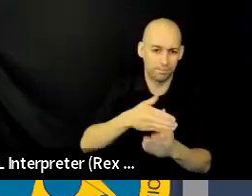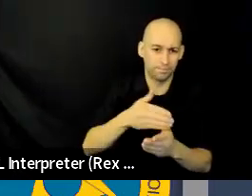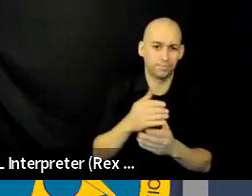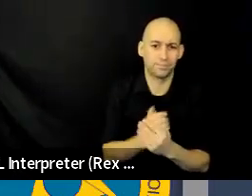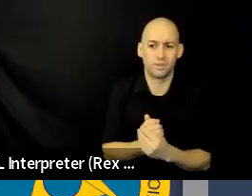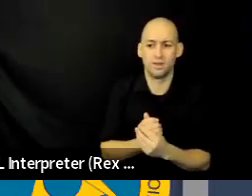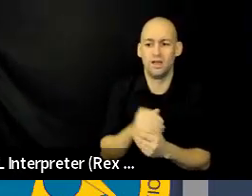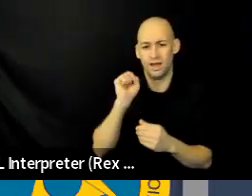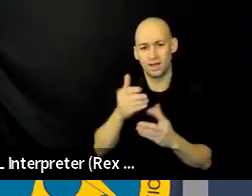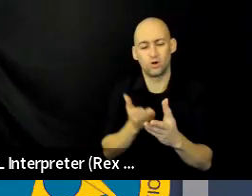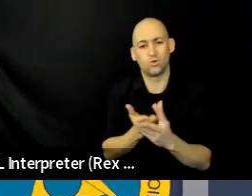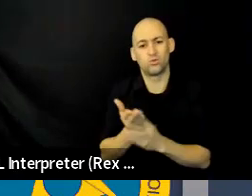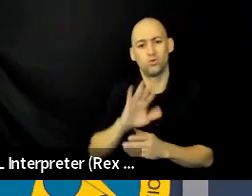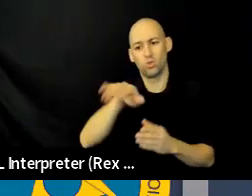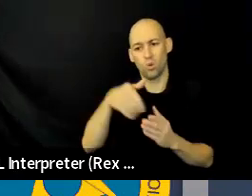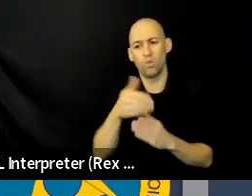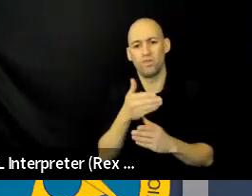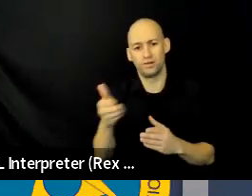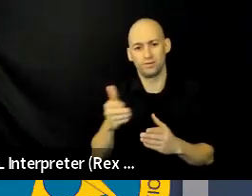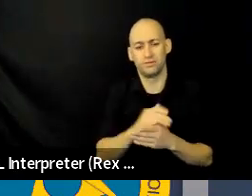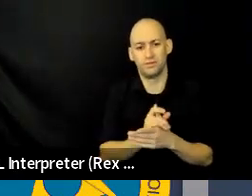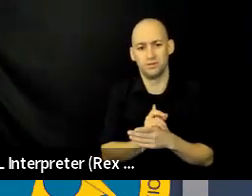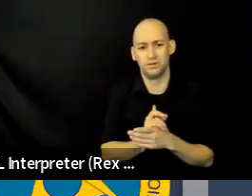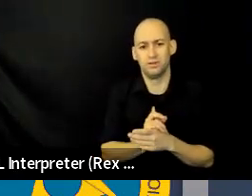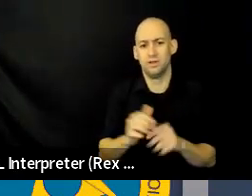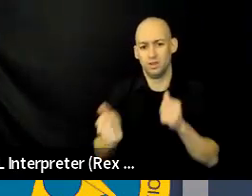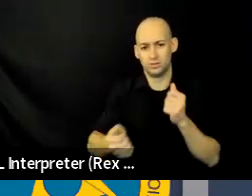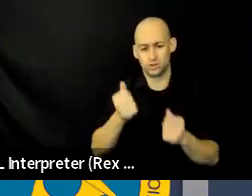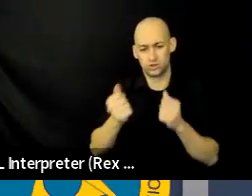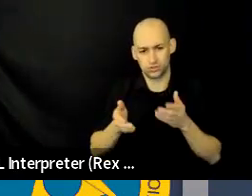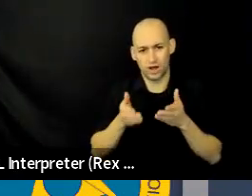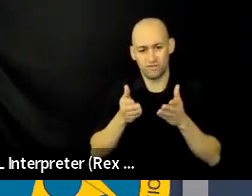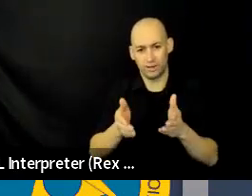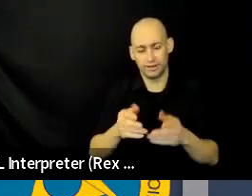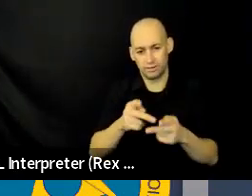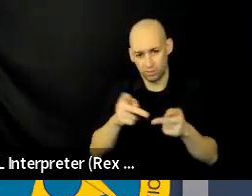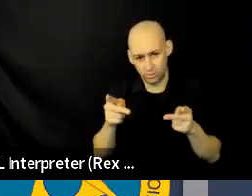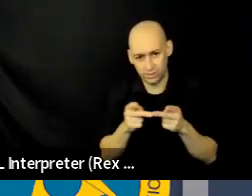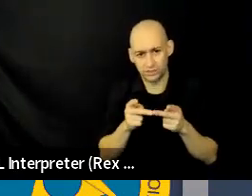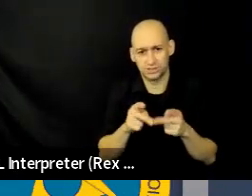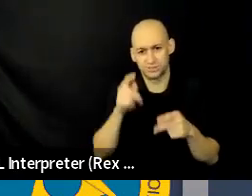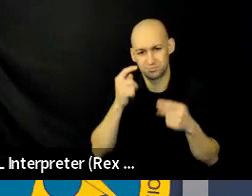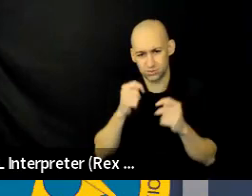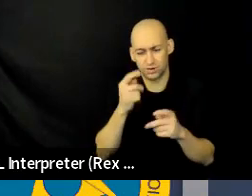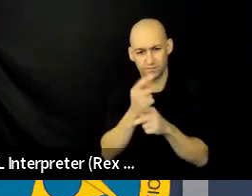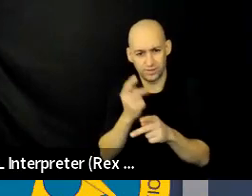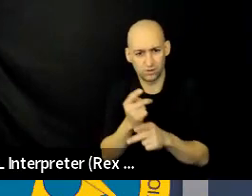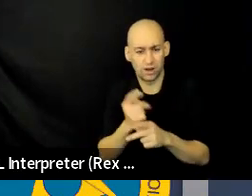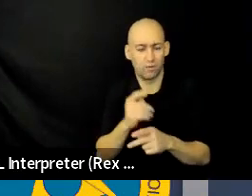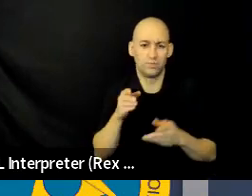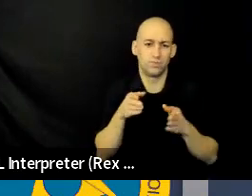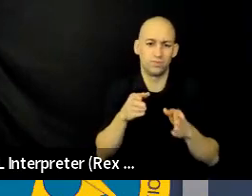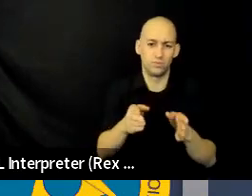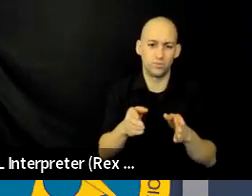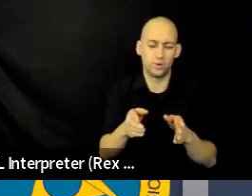through the construction period, and there would not be impacted. And again, with driveway locations, we can work out that in a way that